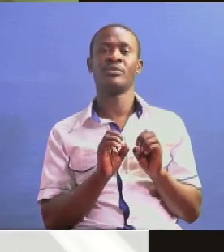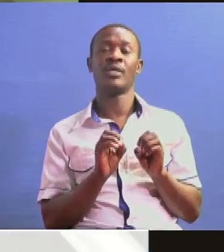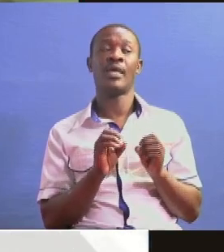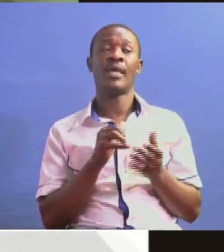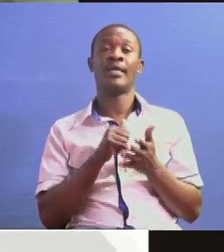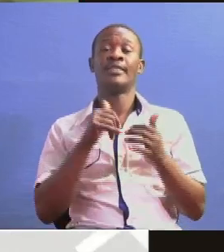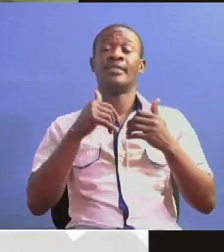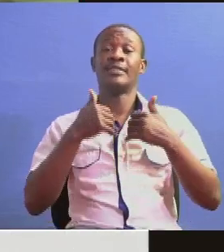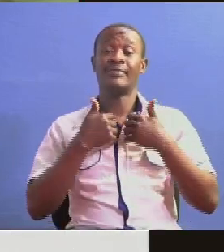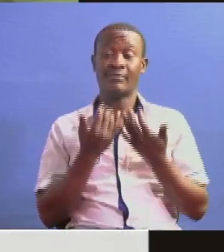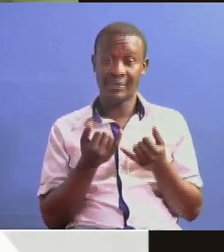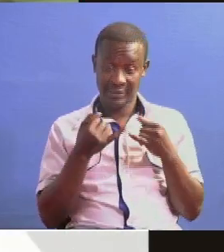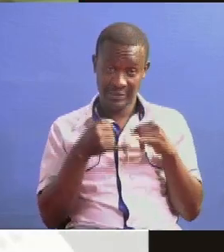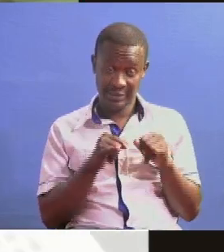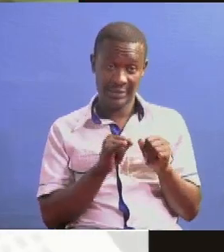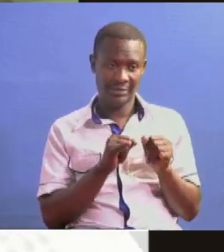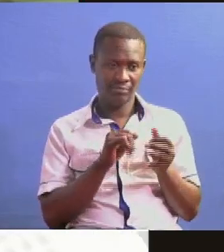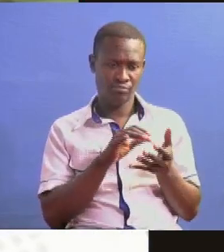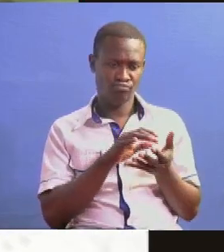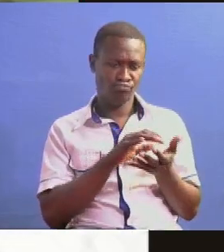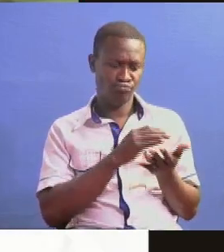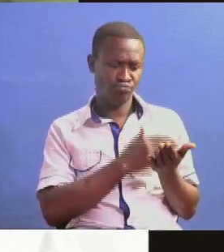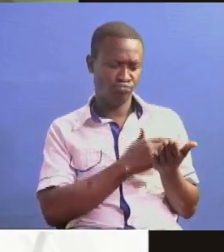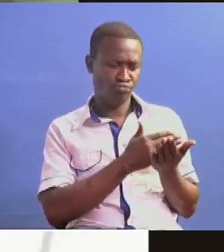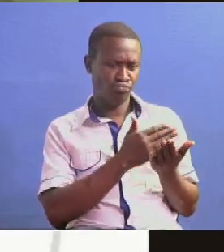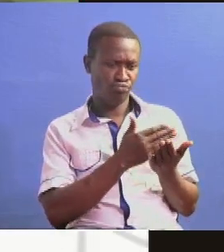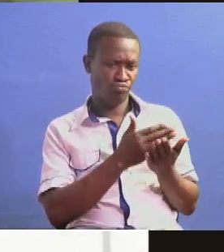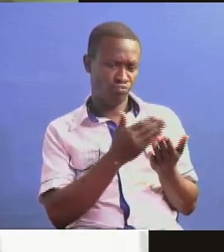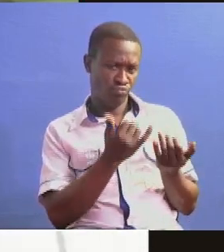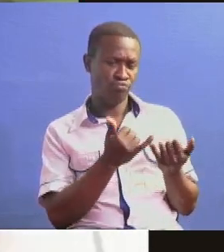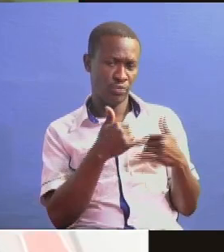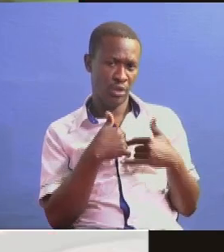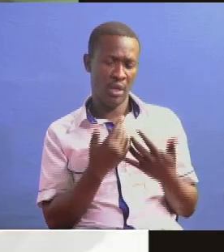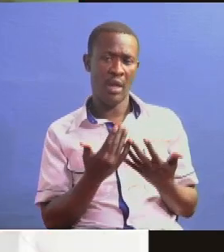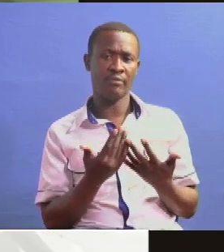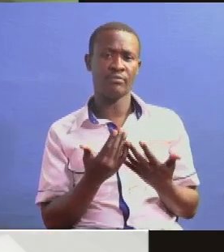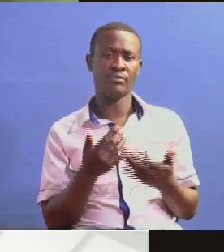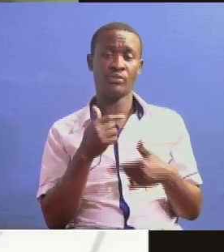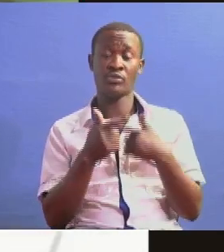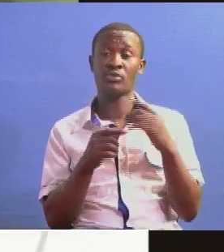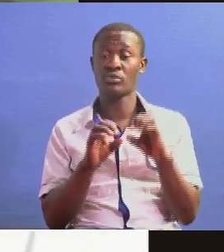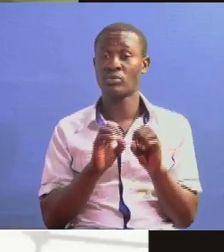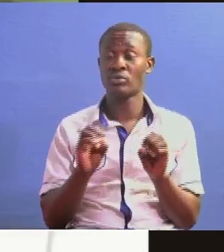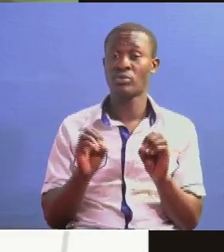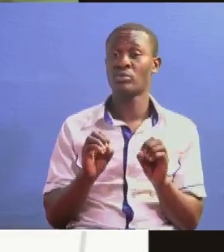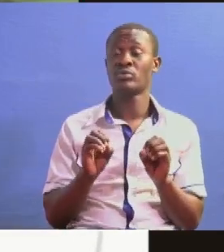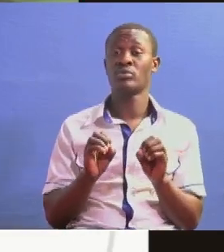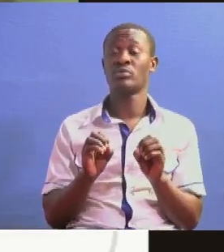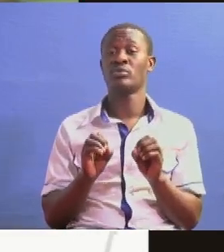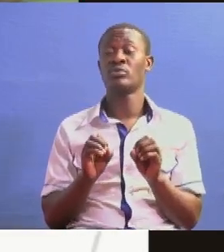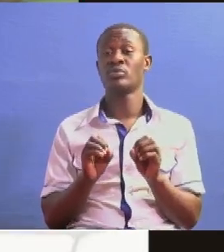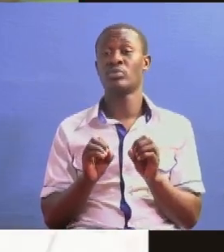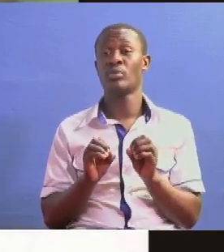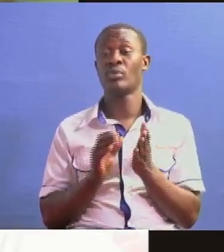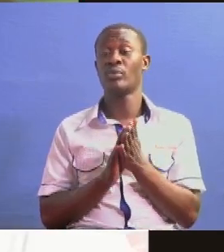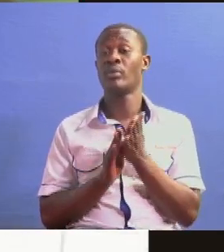been implemented gradually. Now we have not yet reached the senior